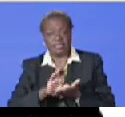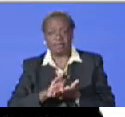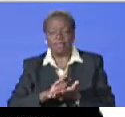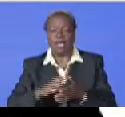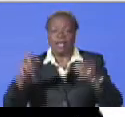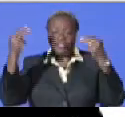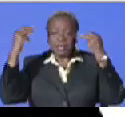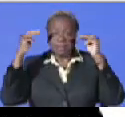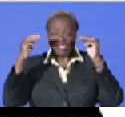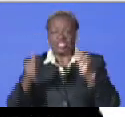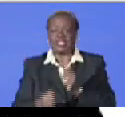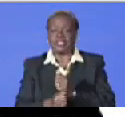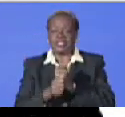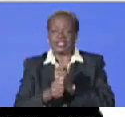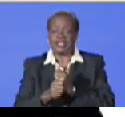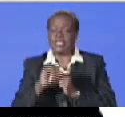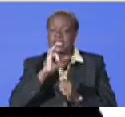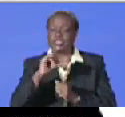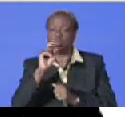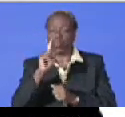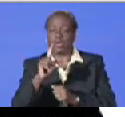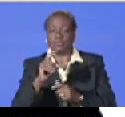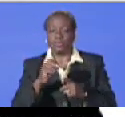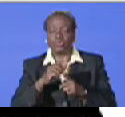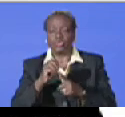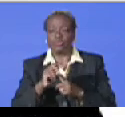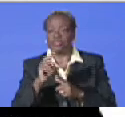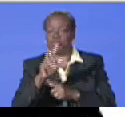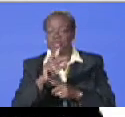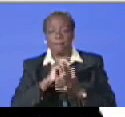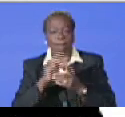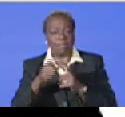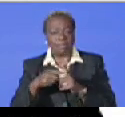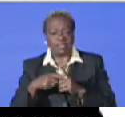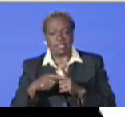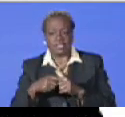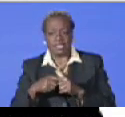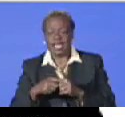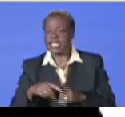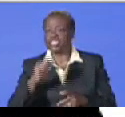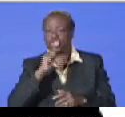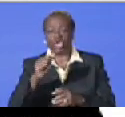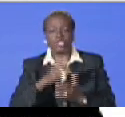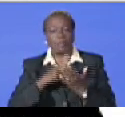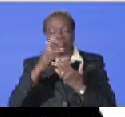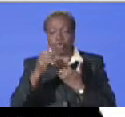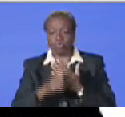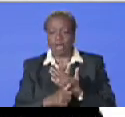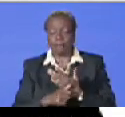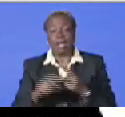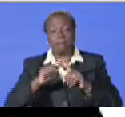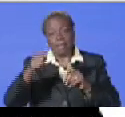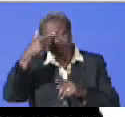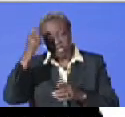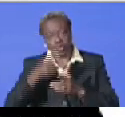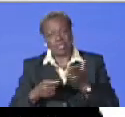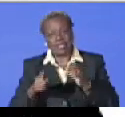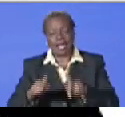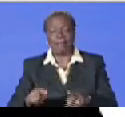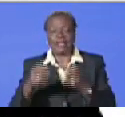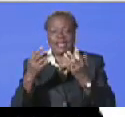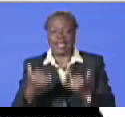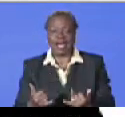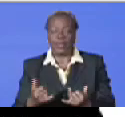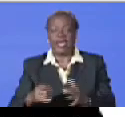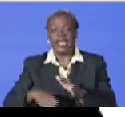2 to 3 months, but because it's not a program. But because of what is the crisis that is going on right now, the coupons are